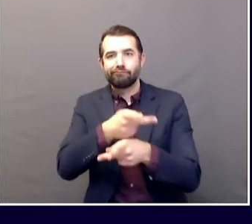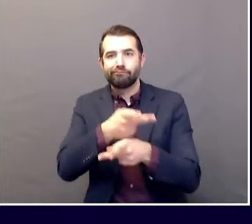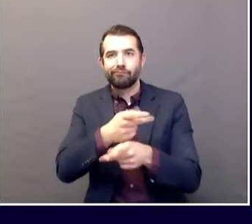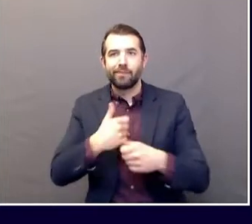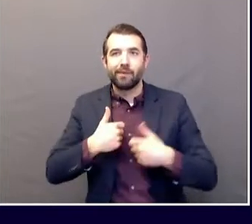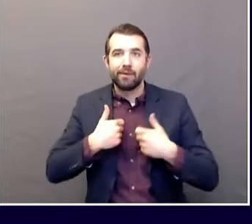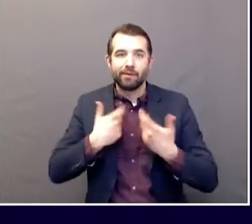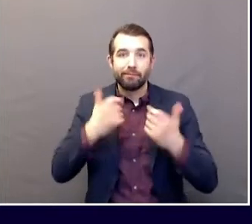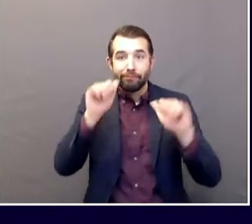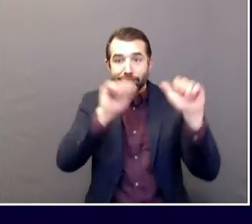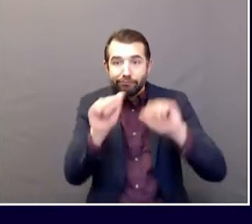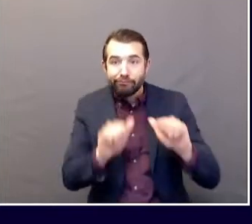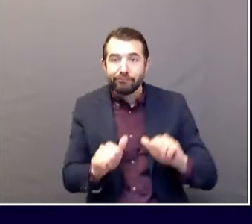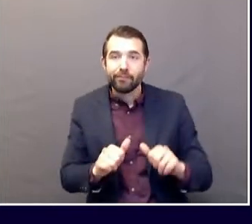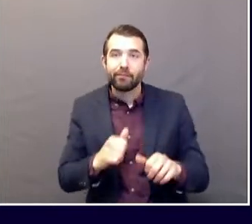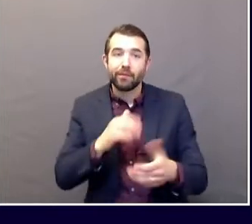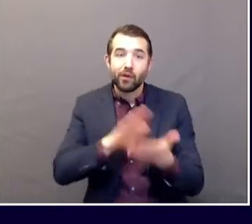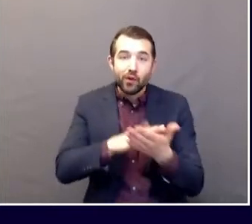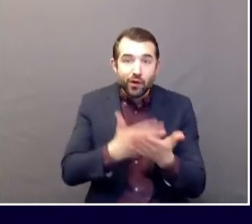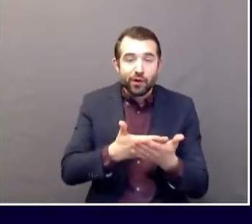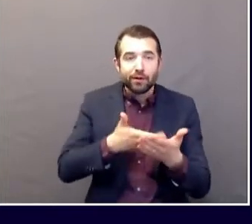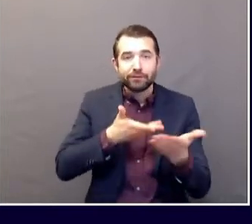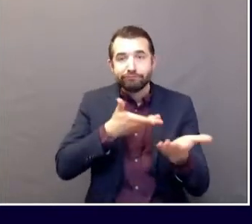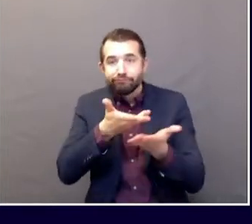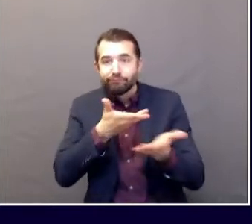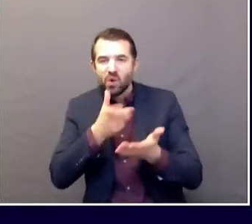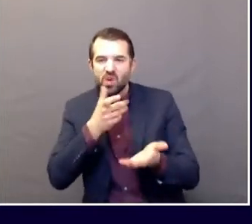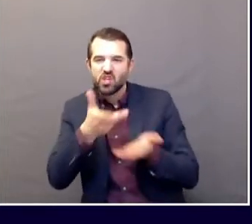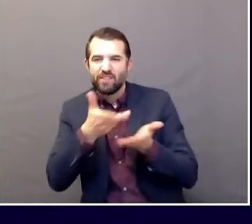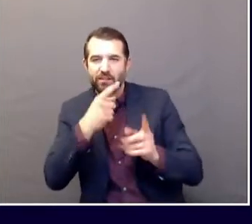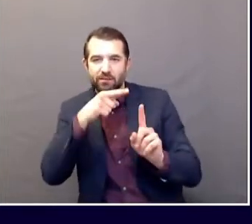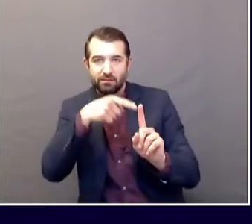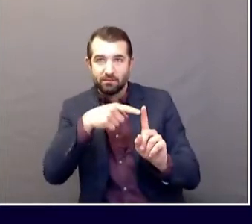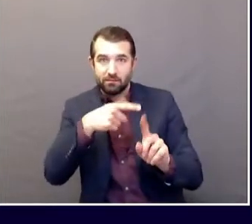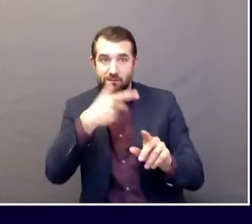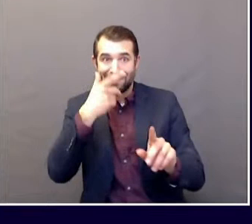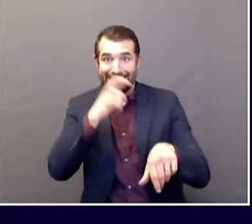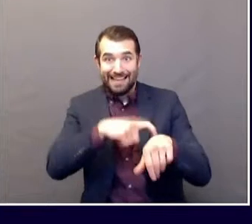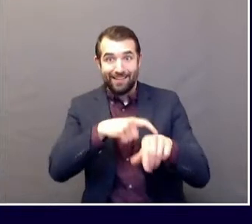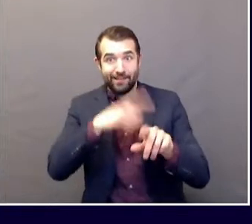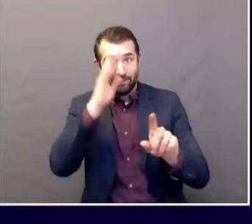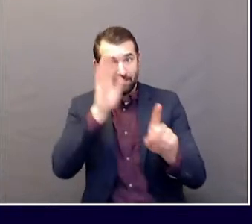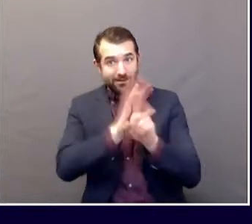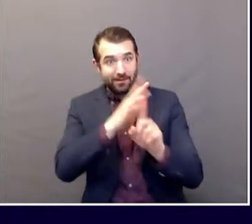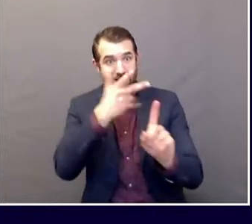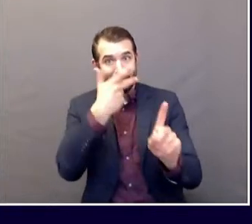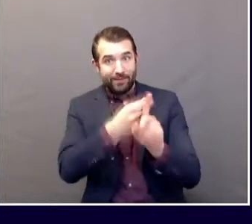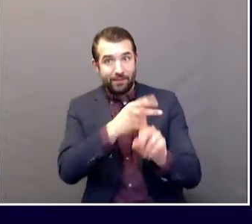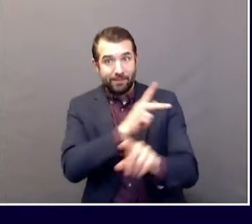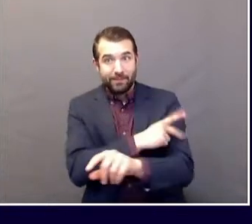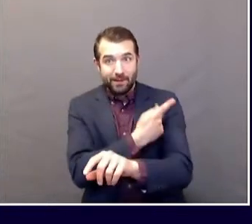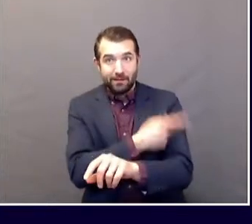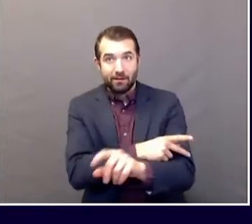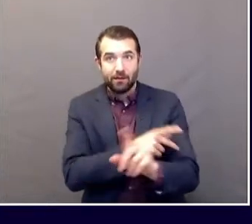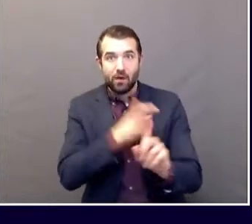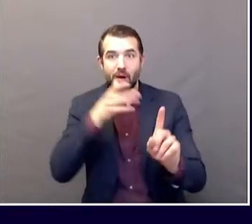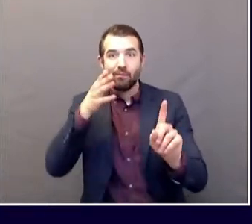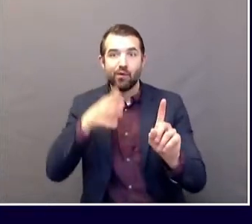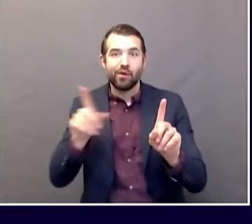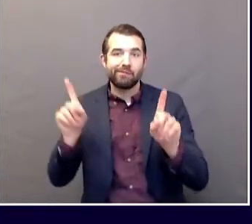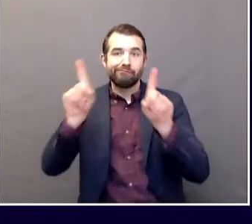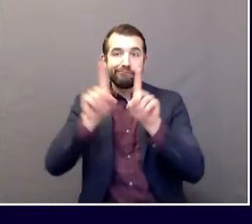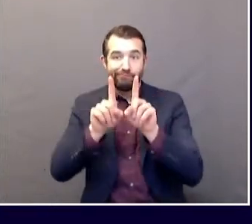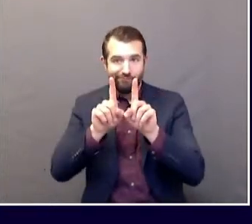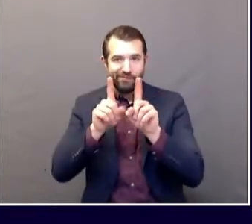they're kind of healthcare workers. So I wonder if you could update us on whether you've given any consideration about this buddy system, and